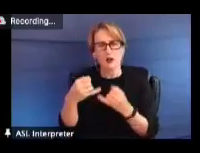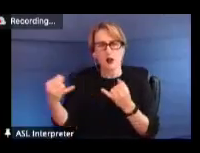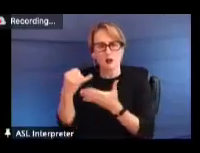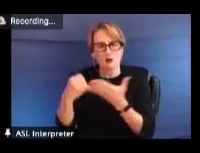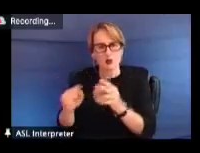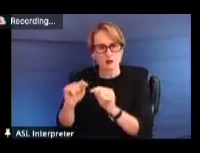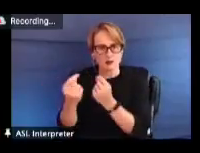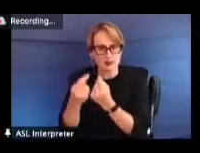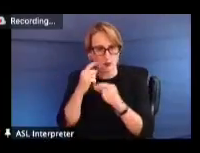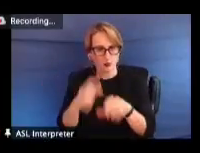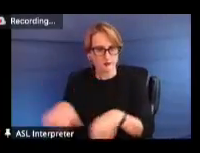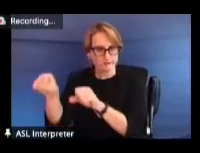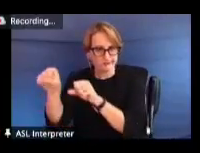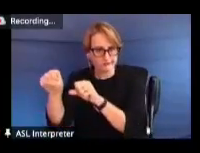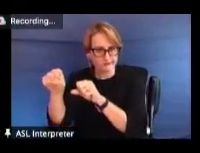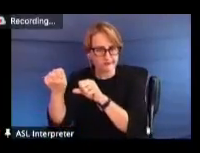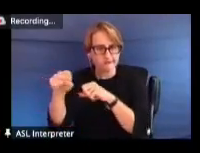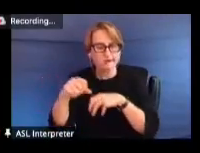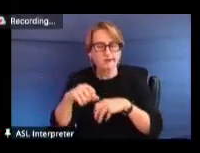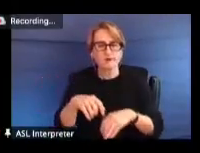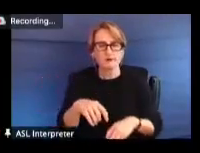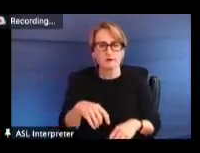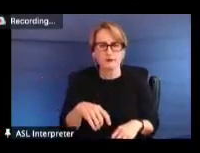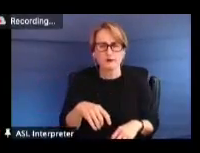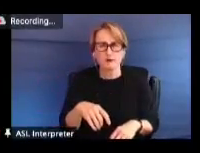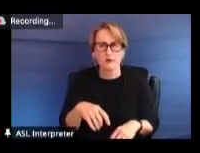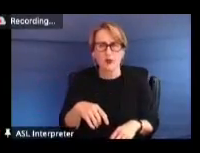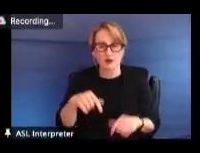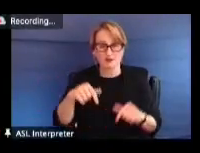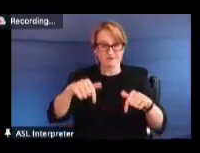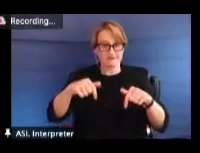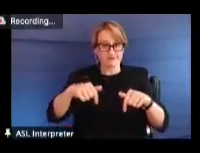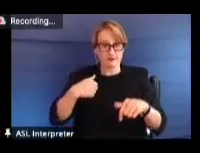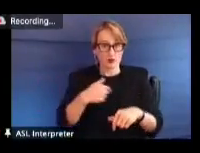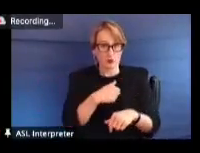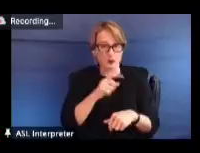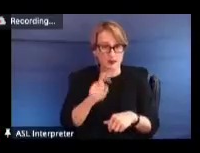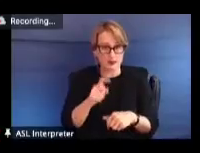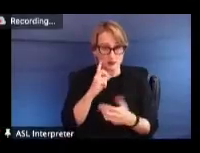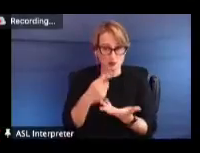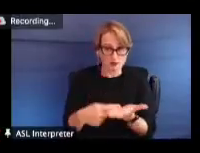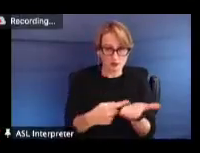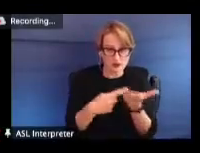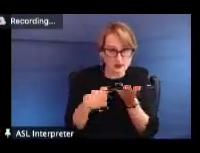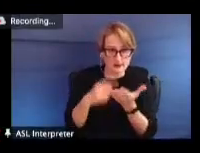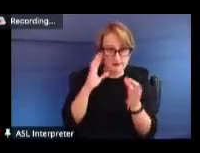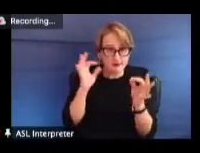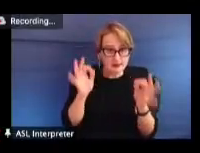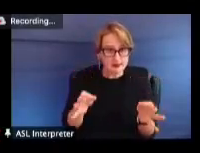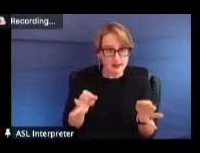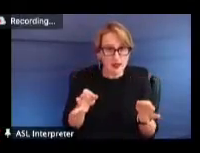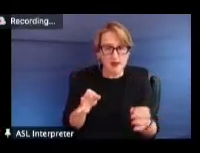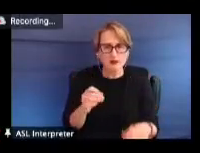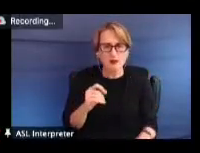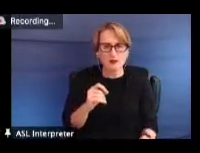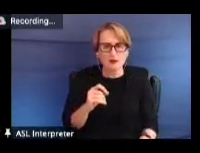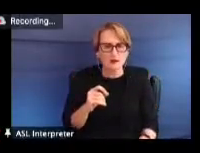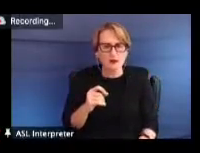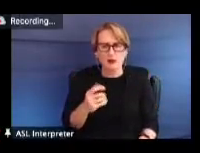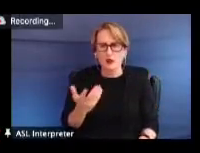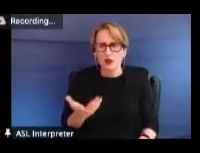one of the things we need to figure out is what is